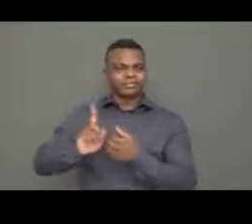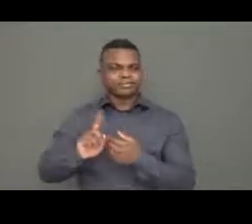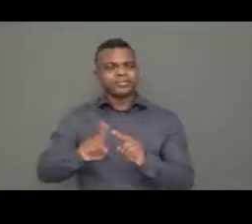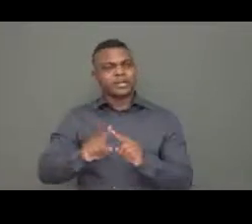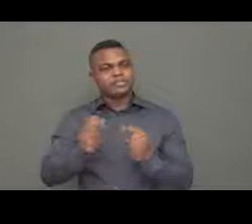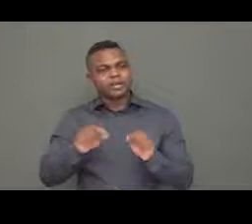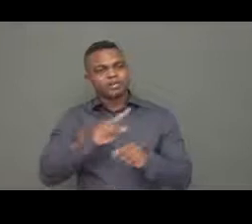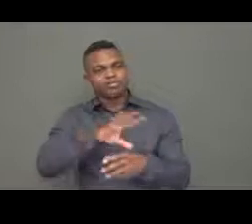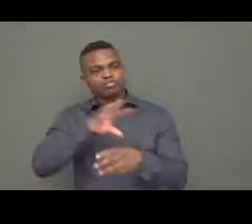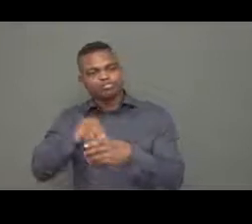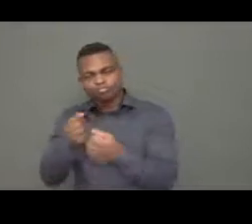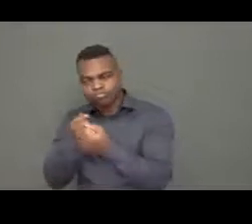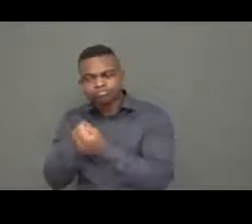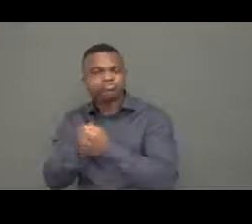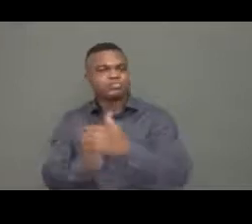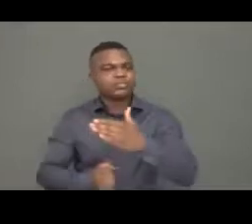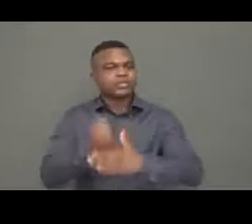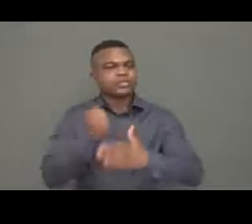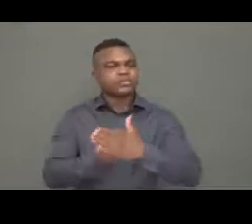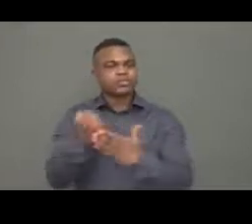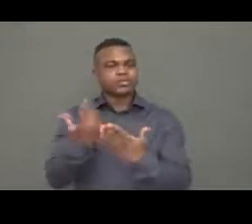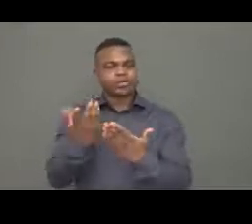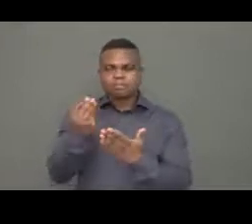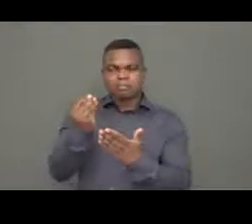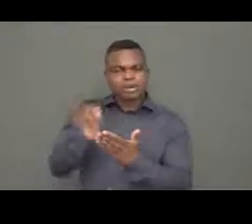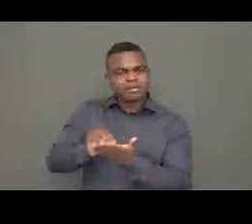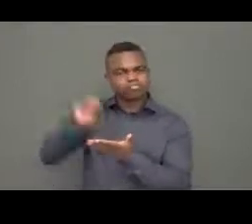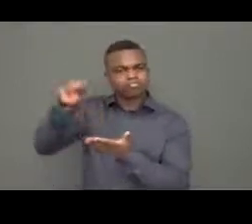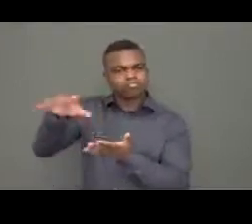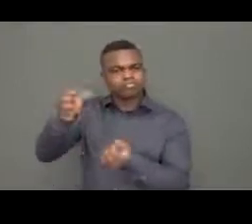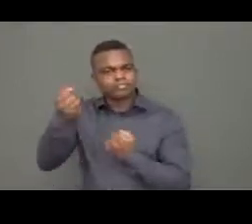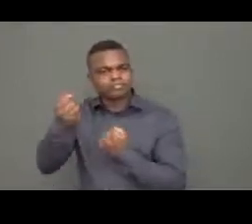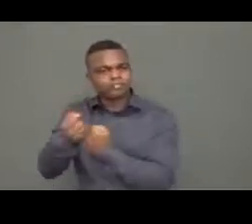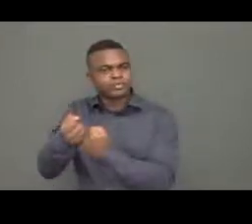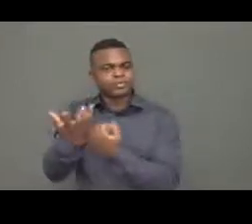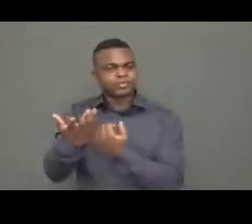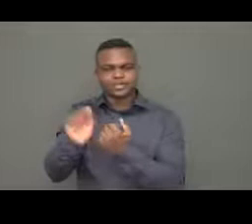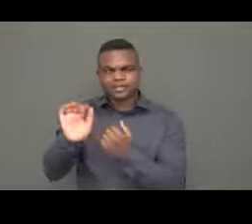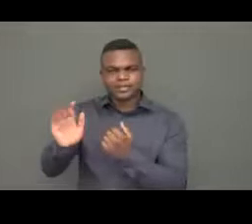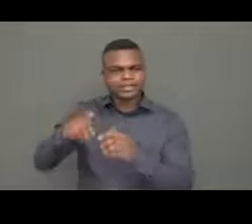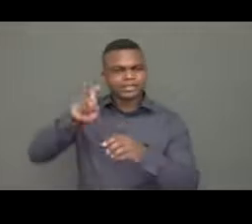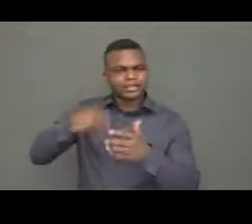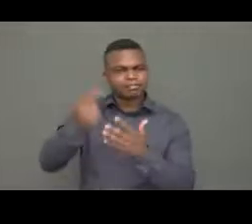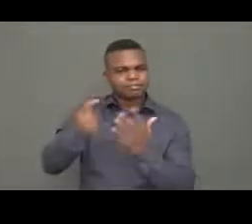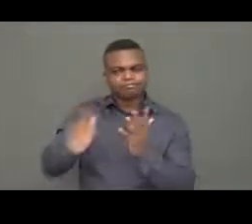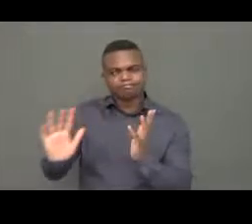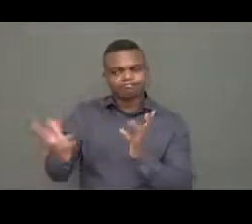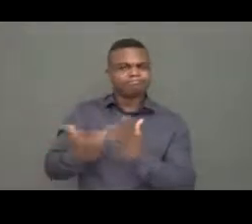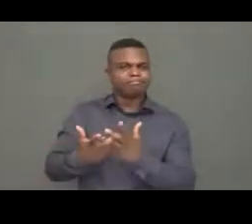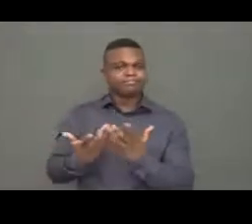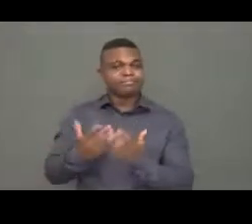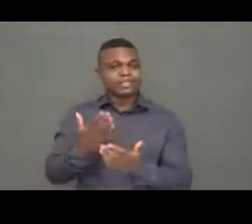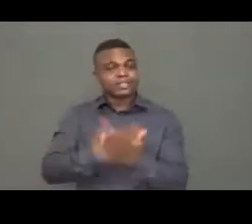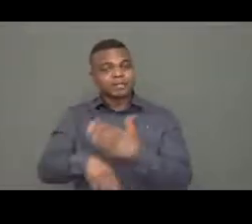your funder. We need to make reasonable accommodation mandatory in your funding programs. Join a disability forum in your